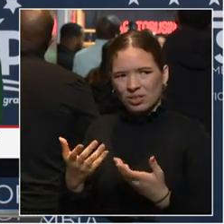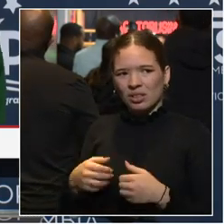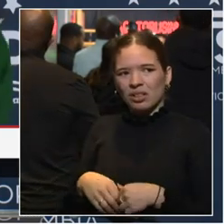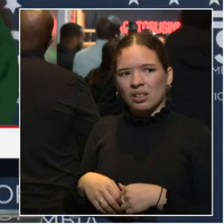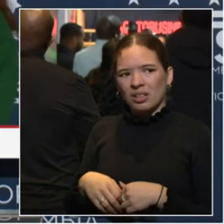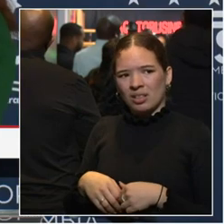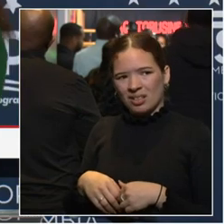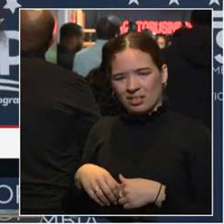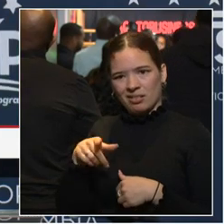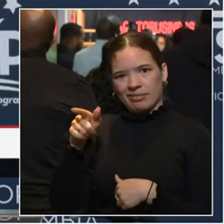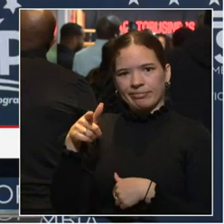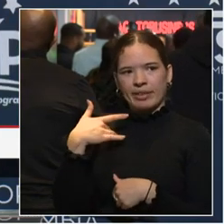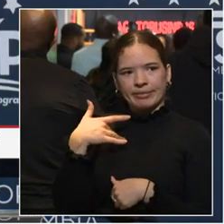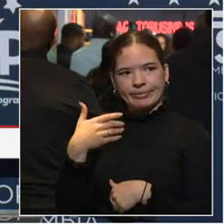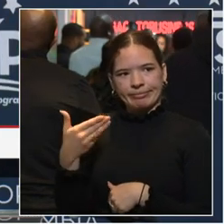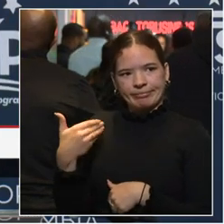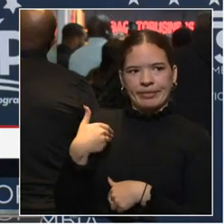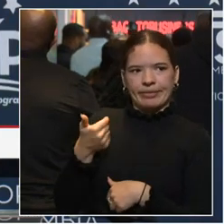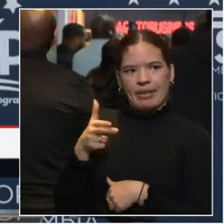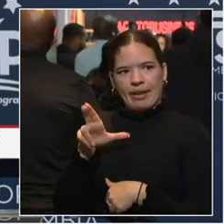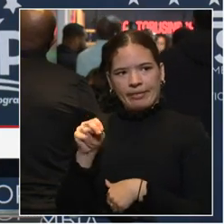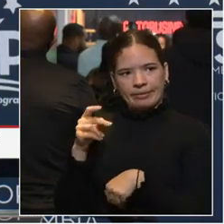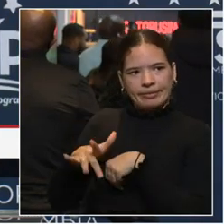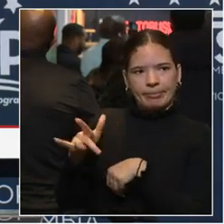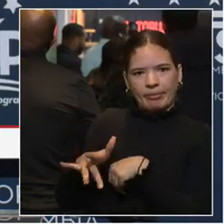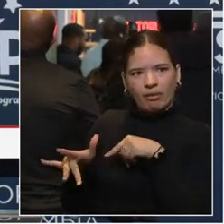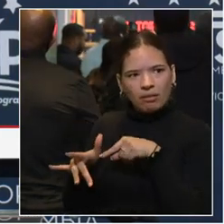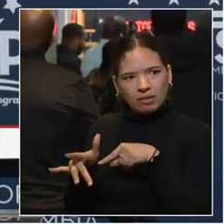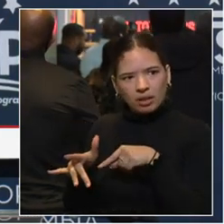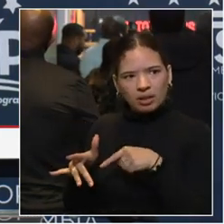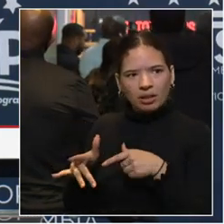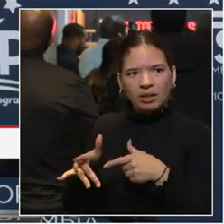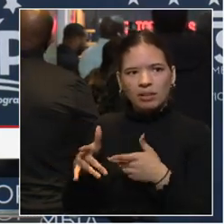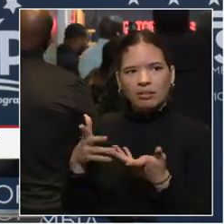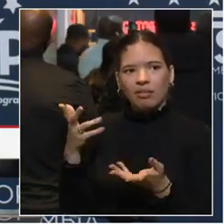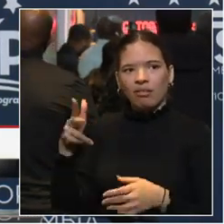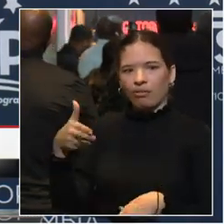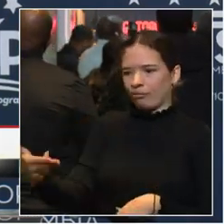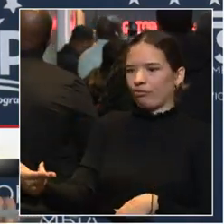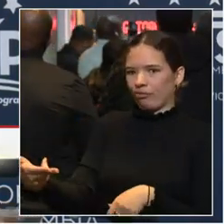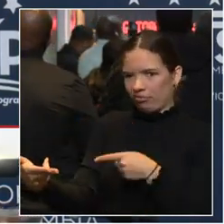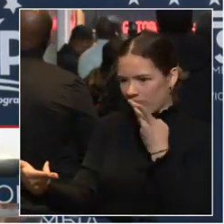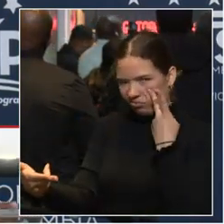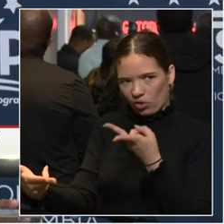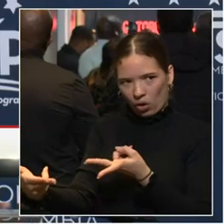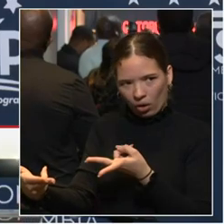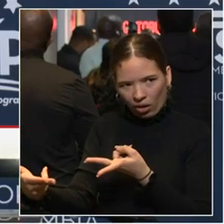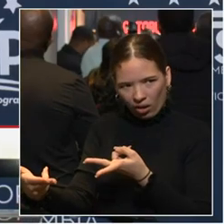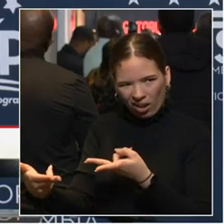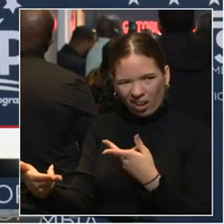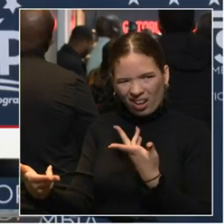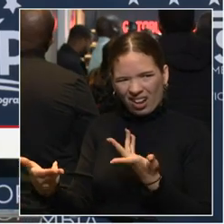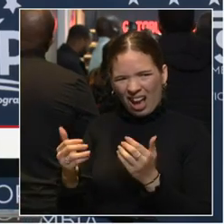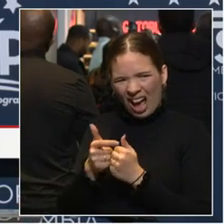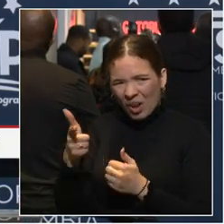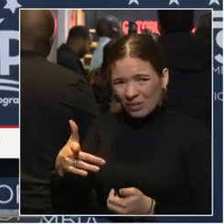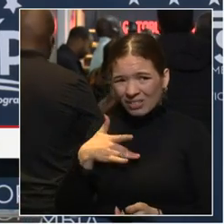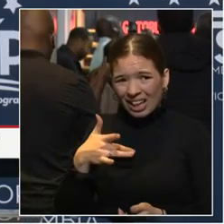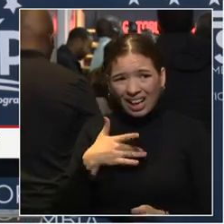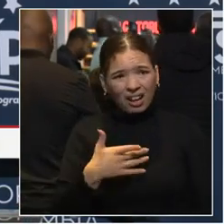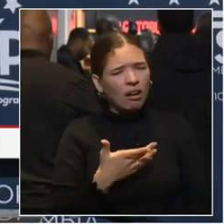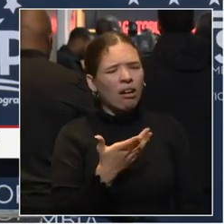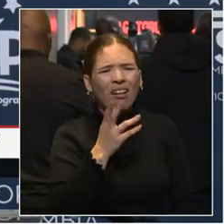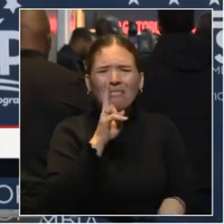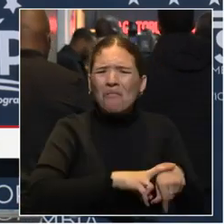When you hear about a gun being left unattended in a house, how does that make you feel? I'm angry about it.